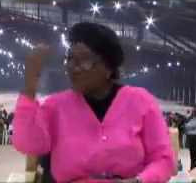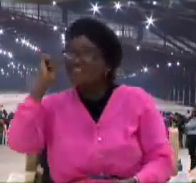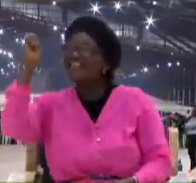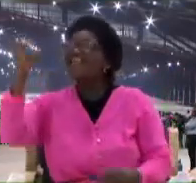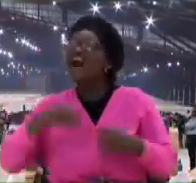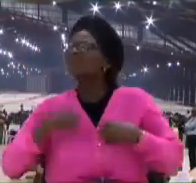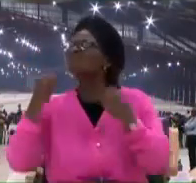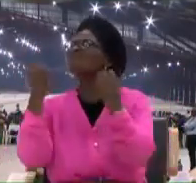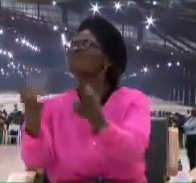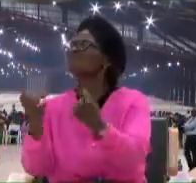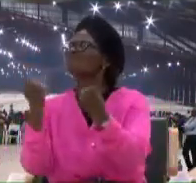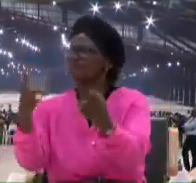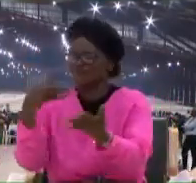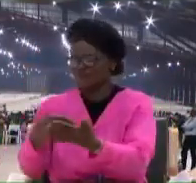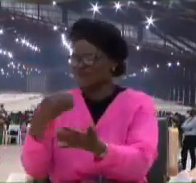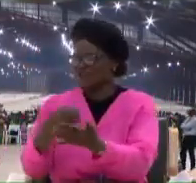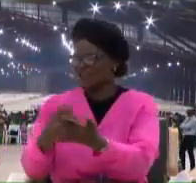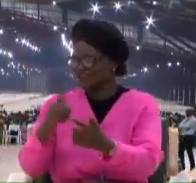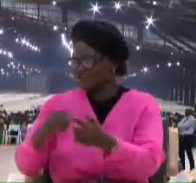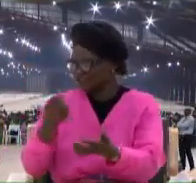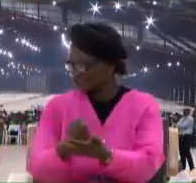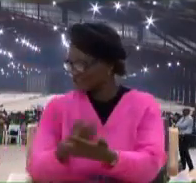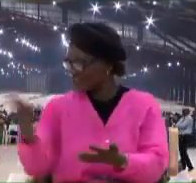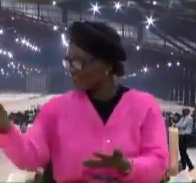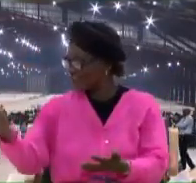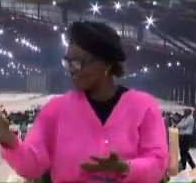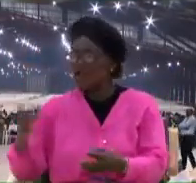spend. But then